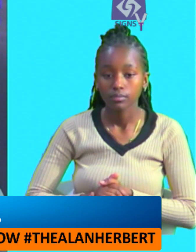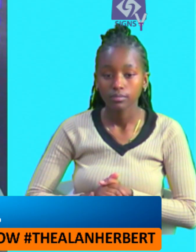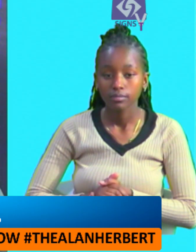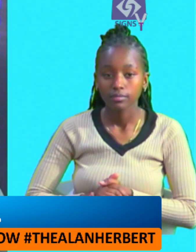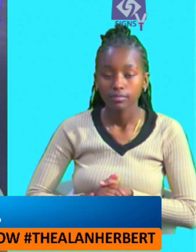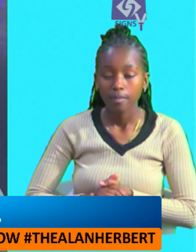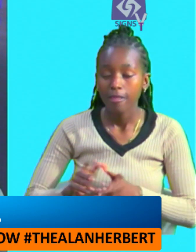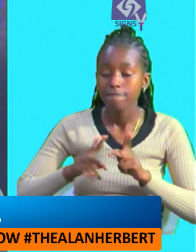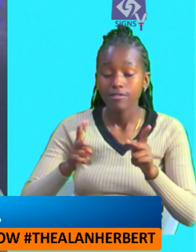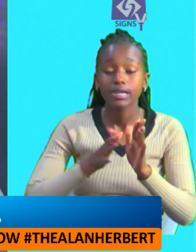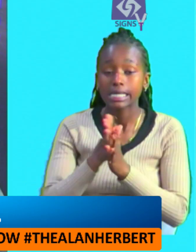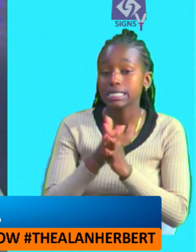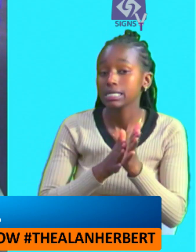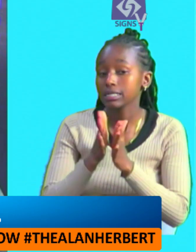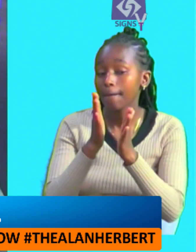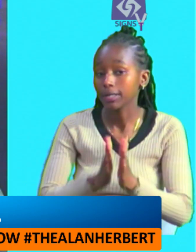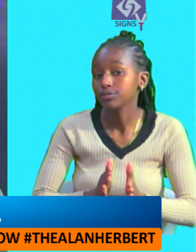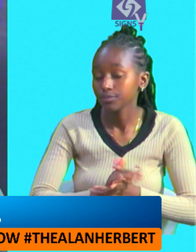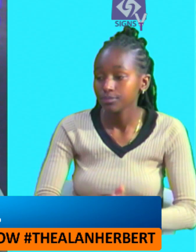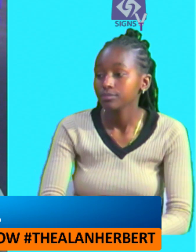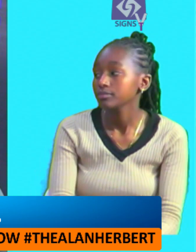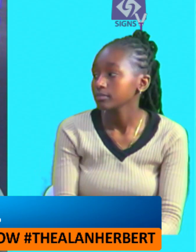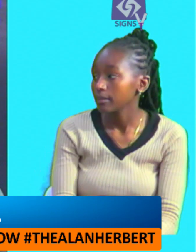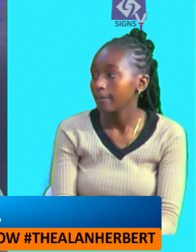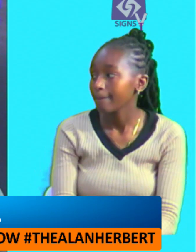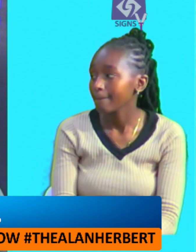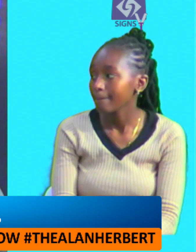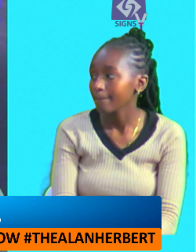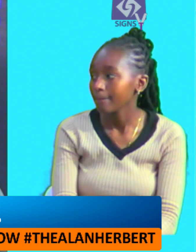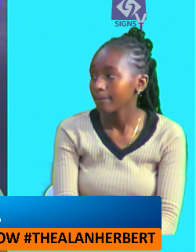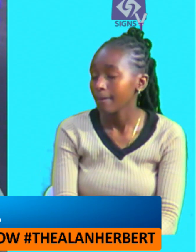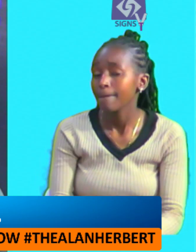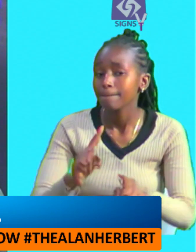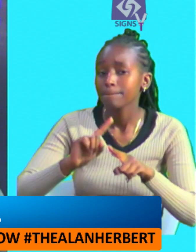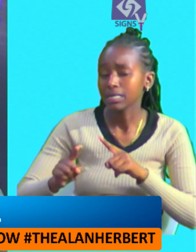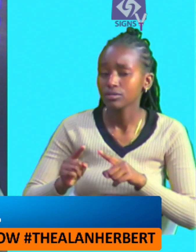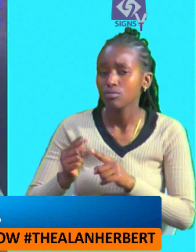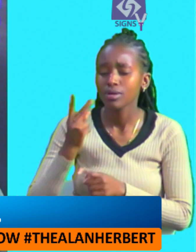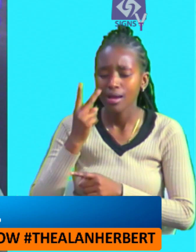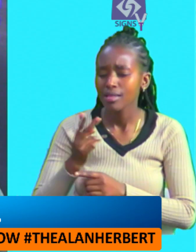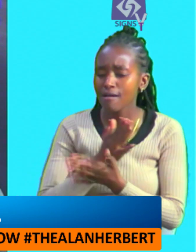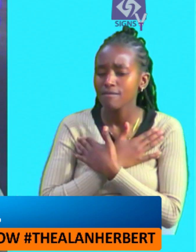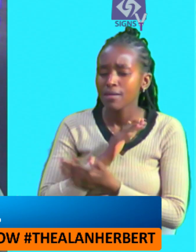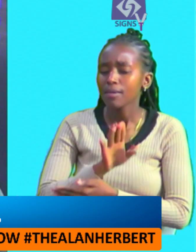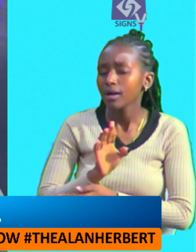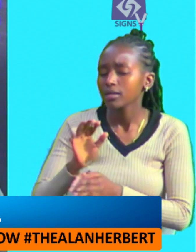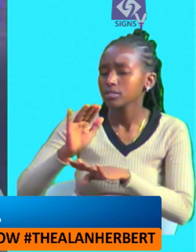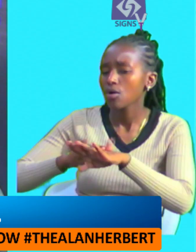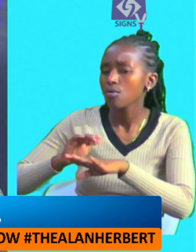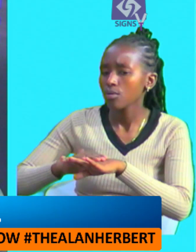don't know that it exists, you will not interact with it. I think that's my long